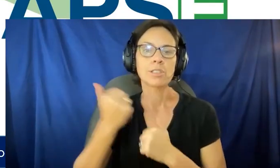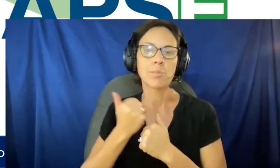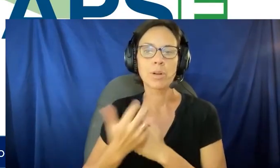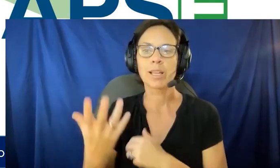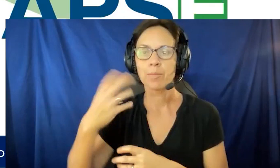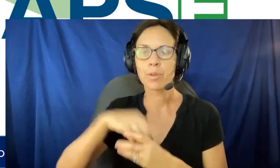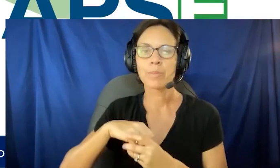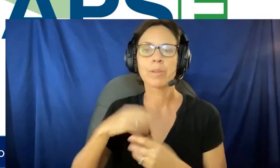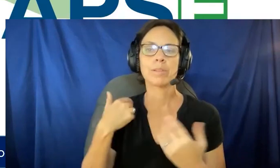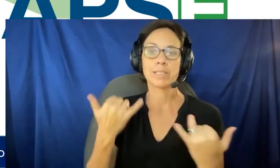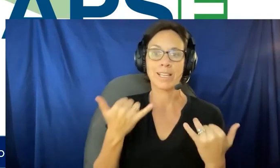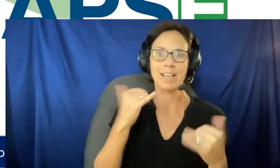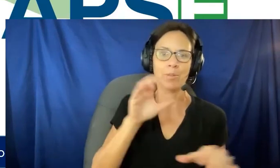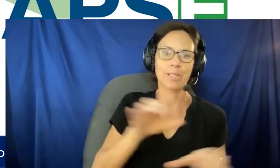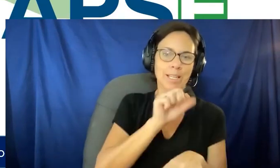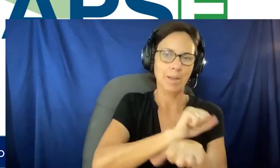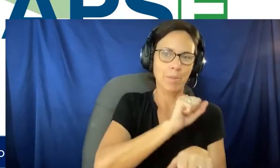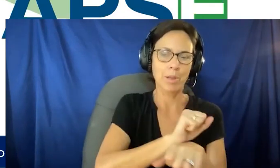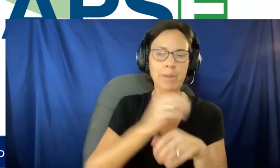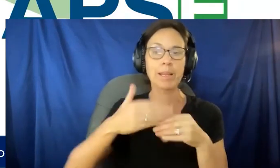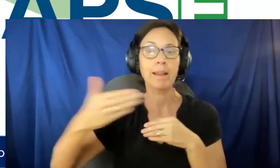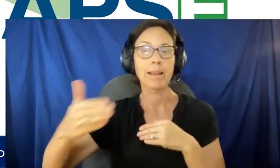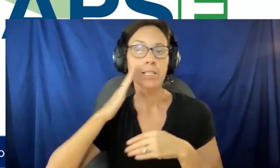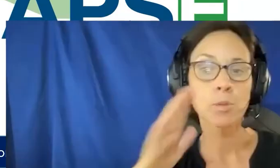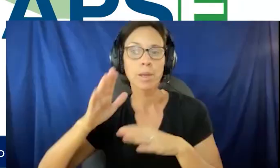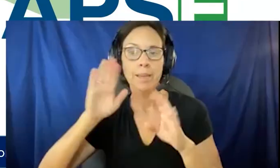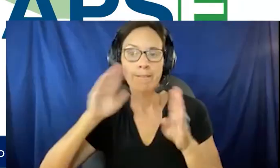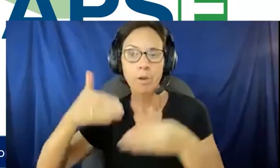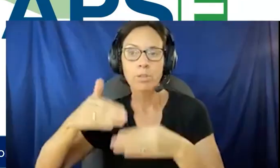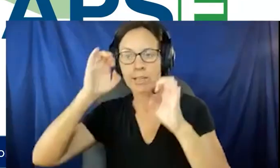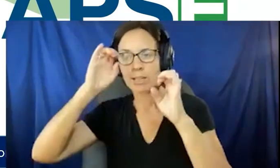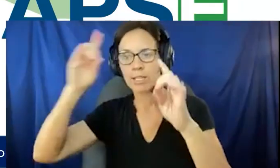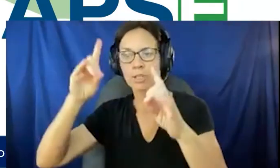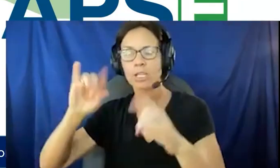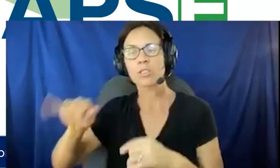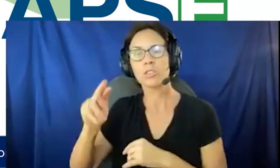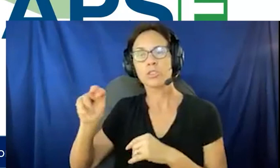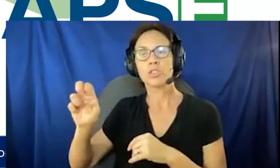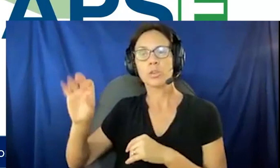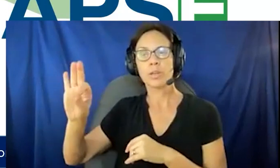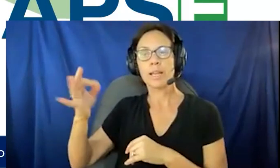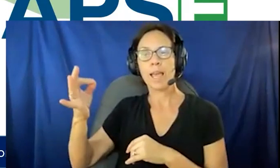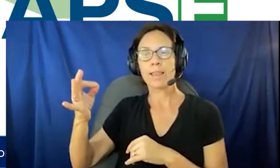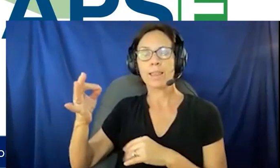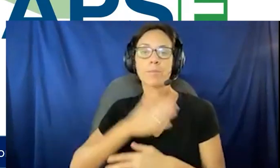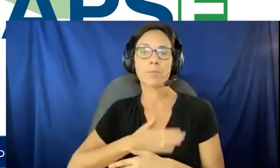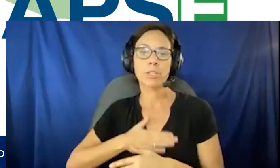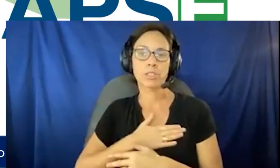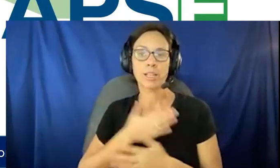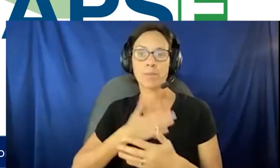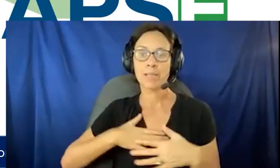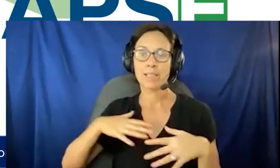employment today, and then we're going to hit on education next time. So that's again, June 9th. We appreciate, be sure to take